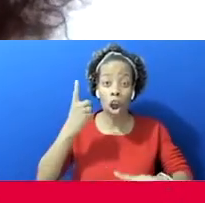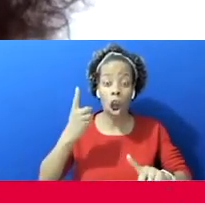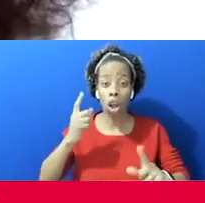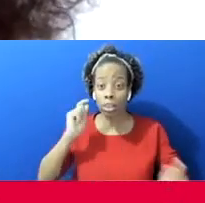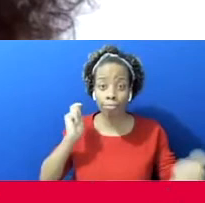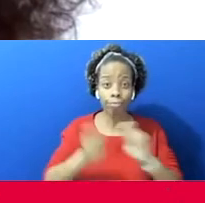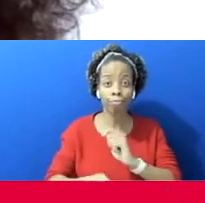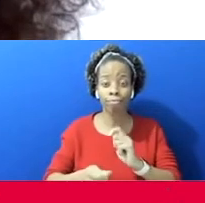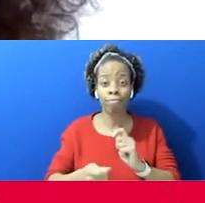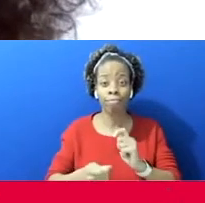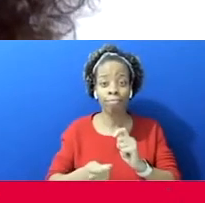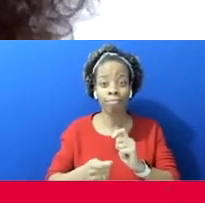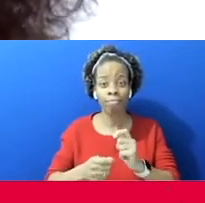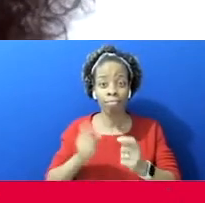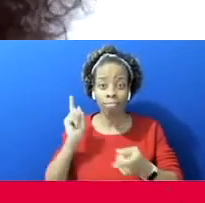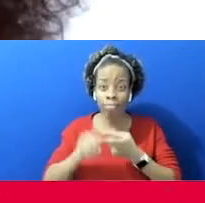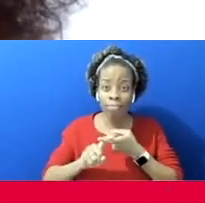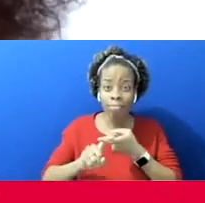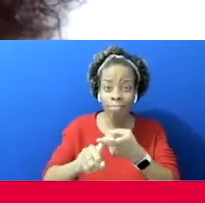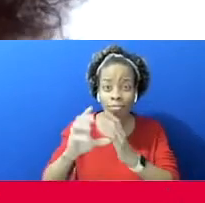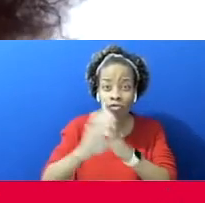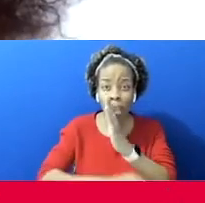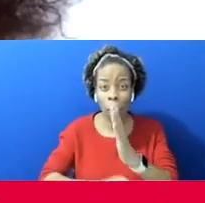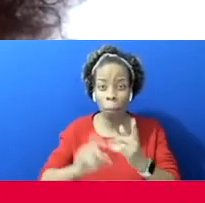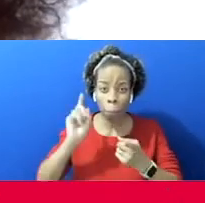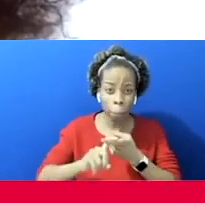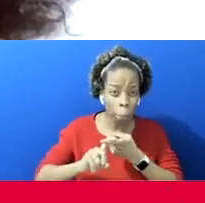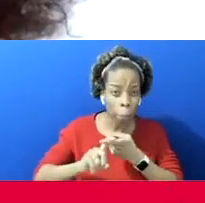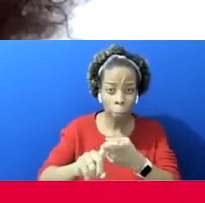this decolonization, that we need to actually stick to it